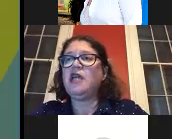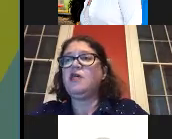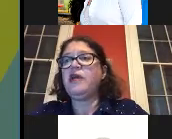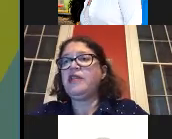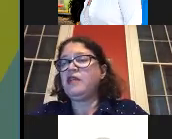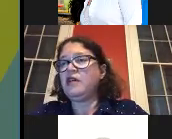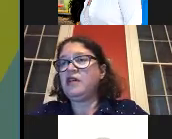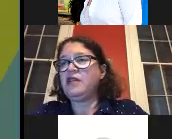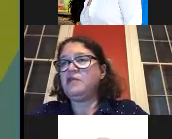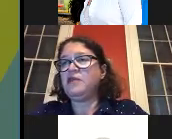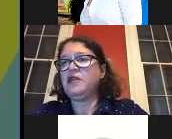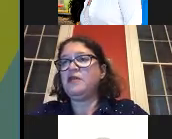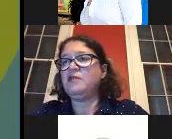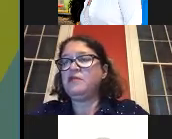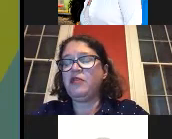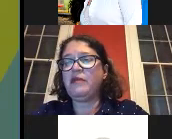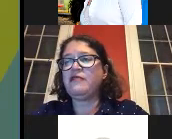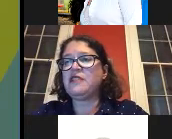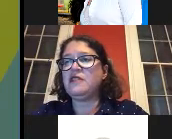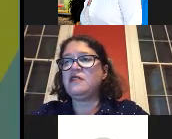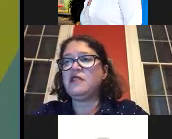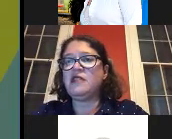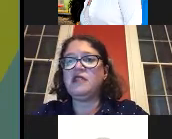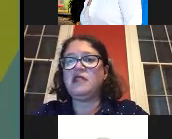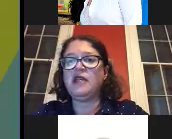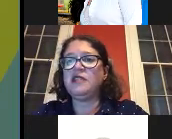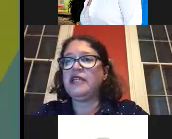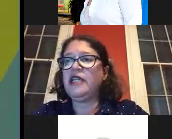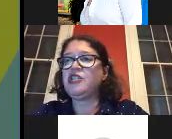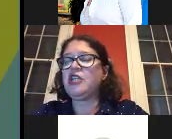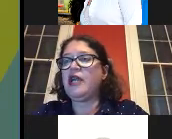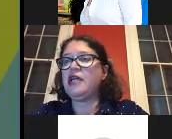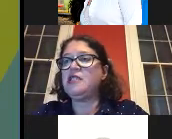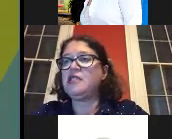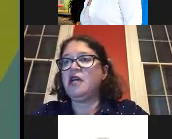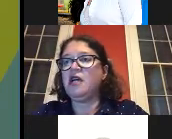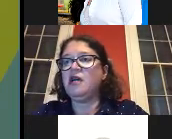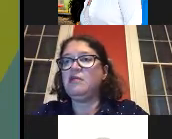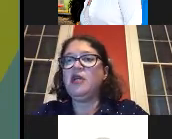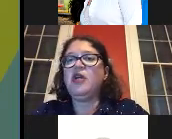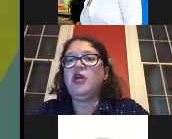working with the program offices in LDH and